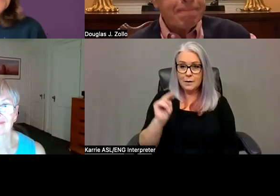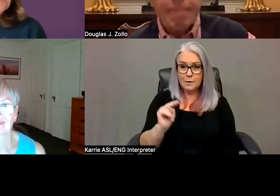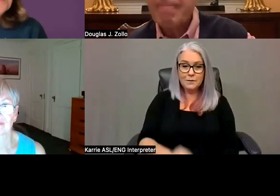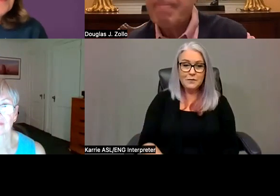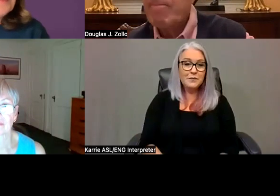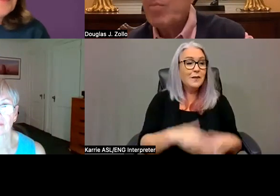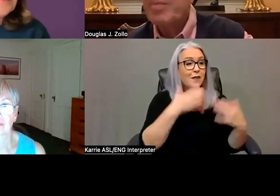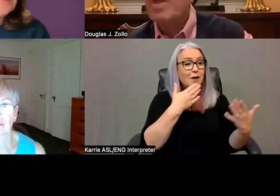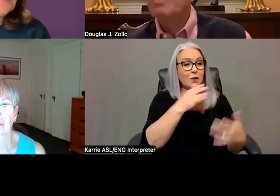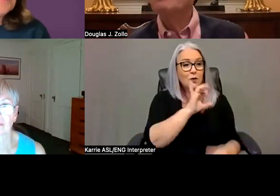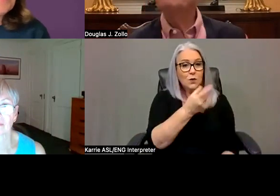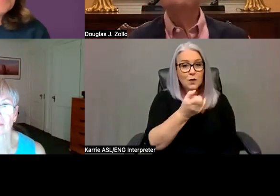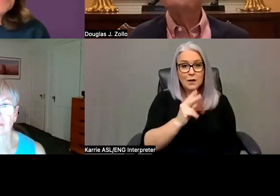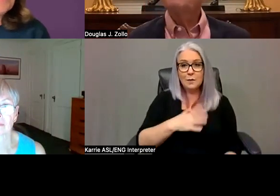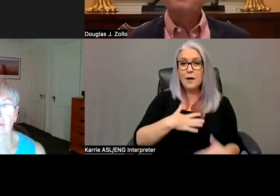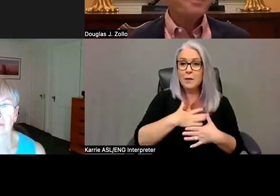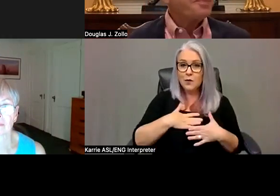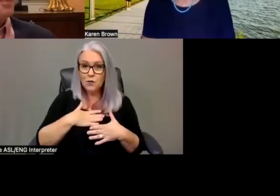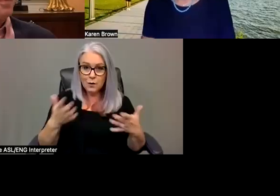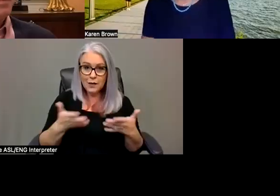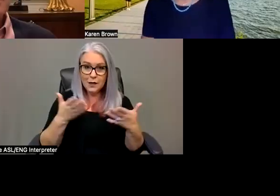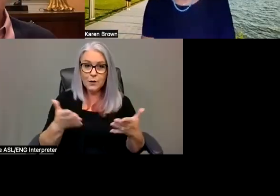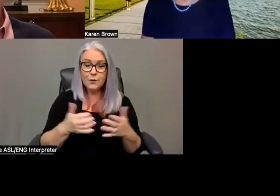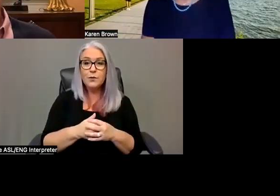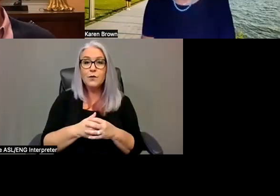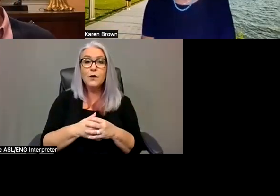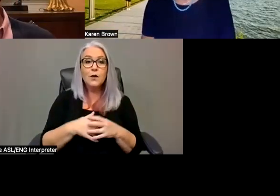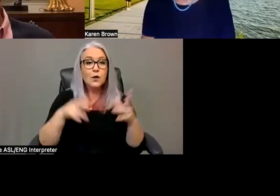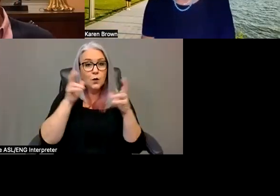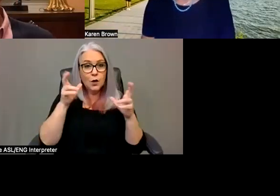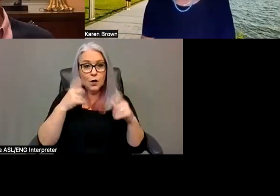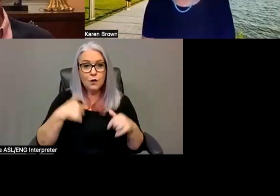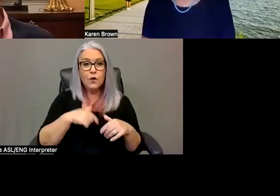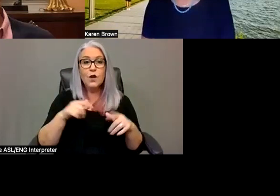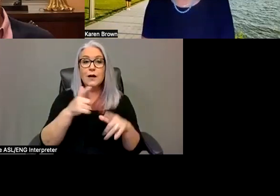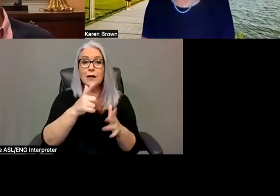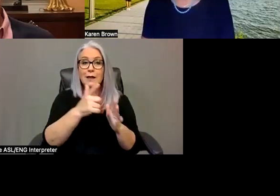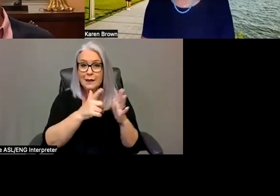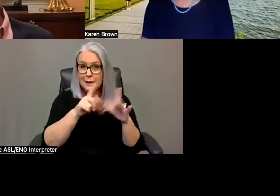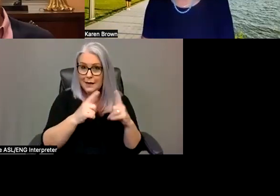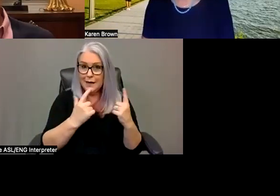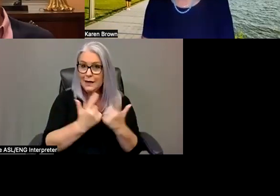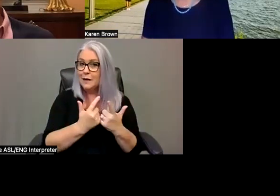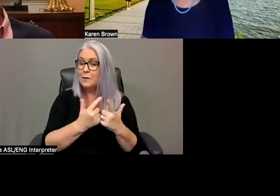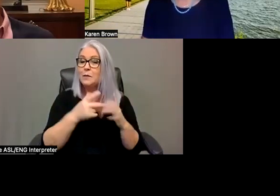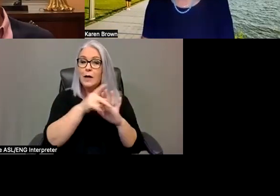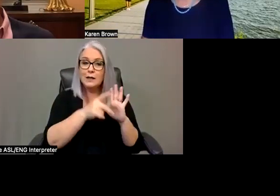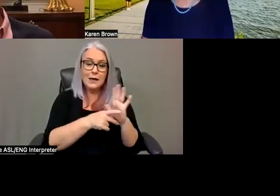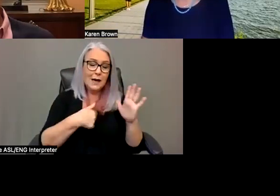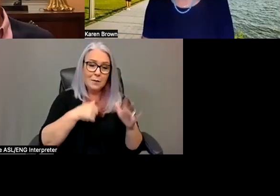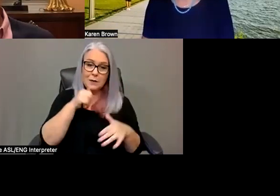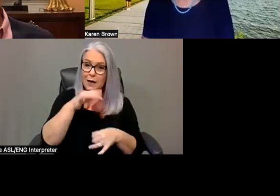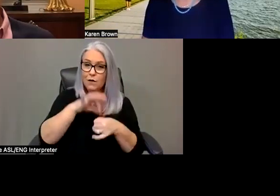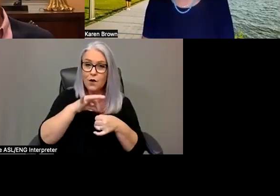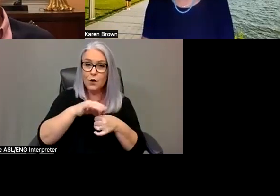Thank you, Susan. It's my pleasure to be here. And as you heard, in accordance with league policy, I'm not a voter in this district. Before